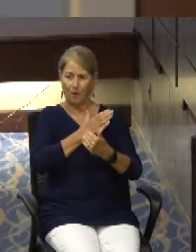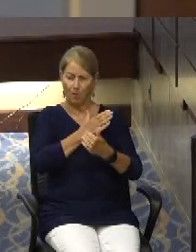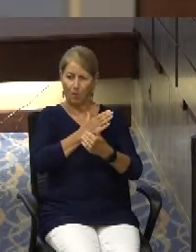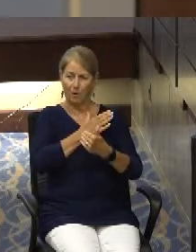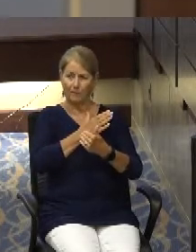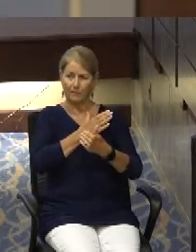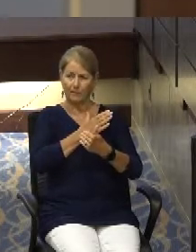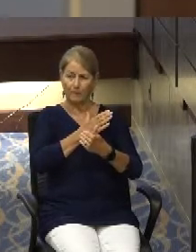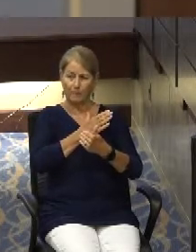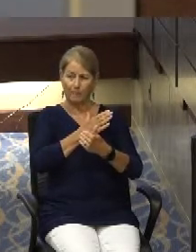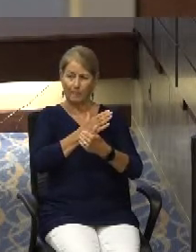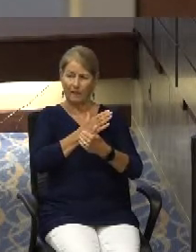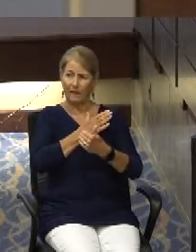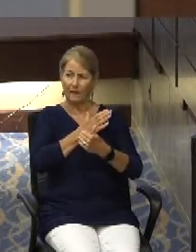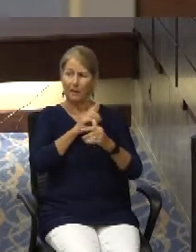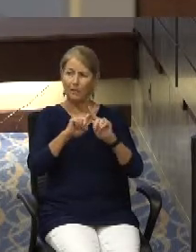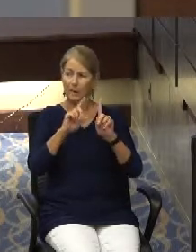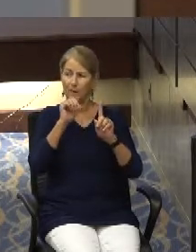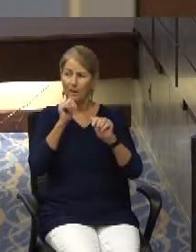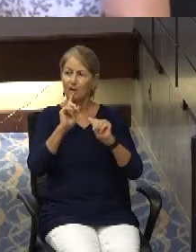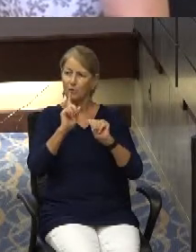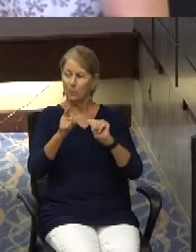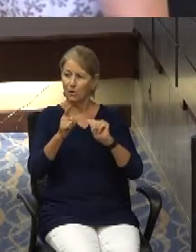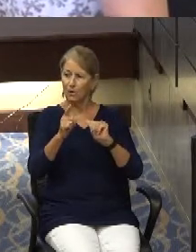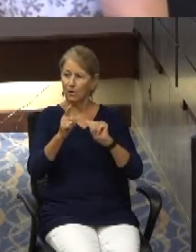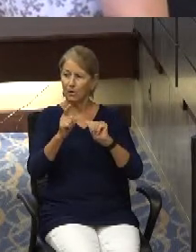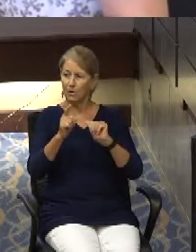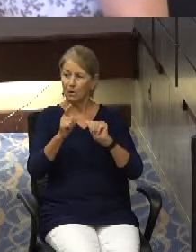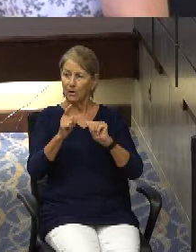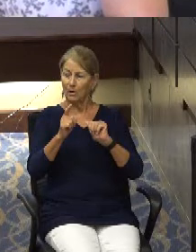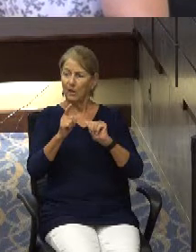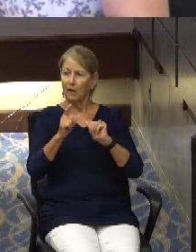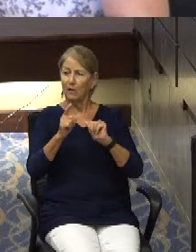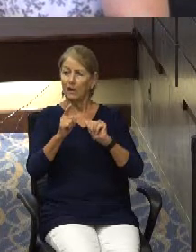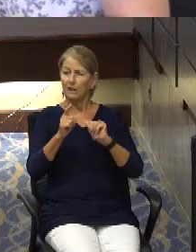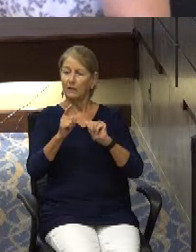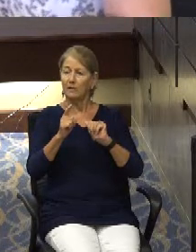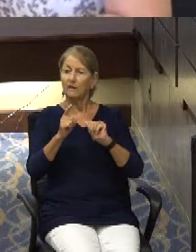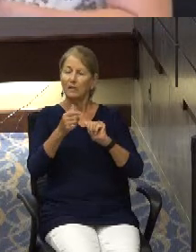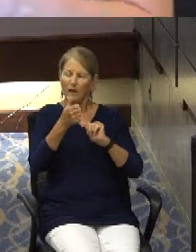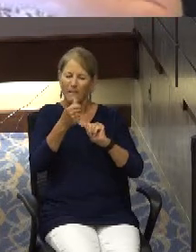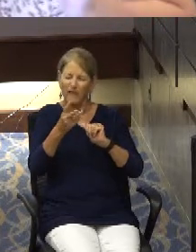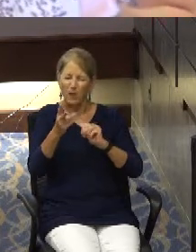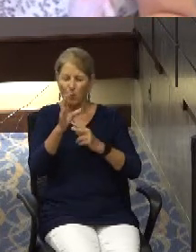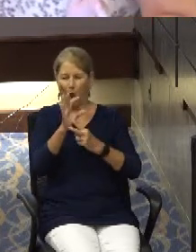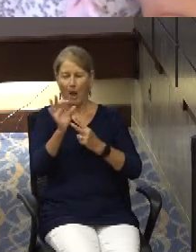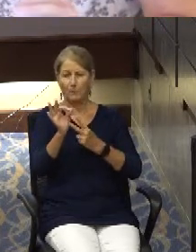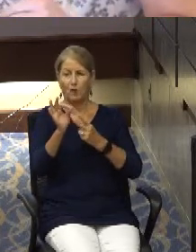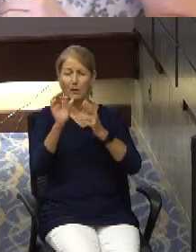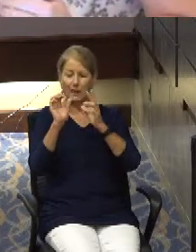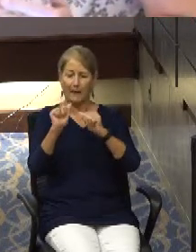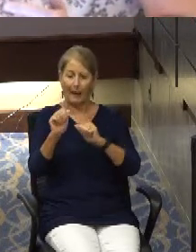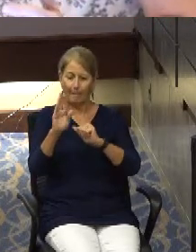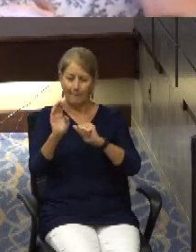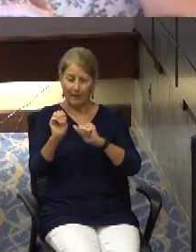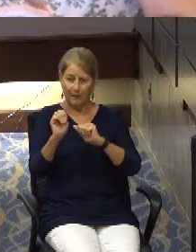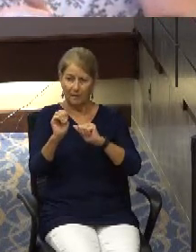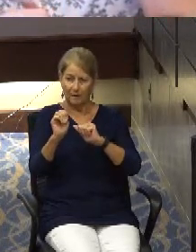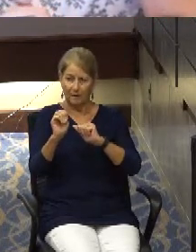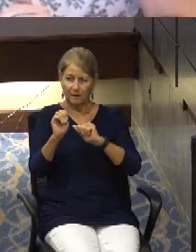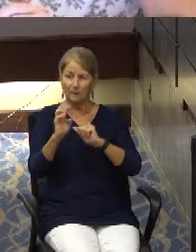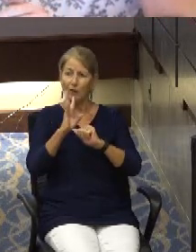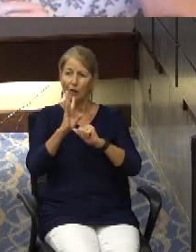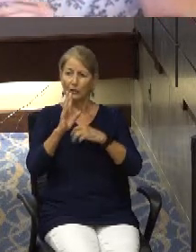but I wasn't sure. Thank you for that question. There are a few options that can be